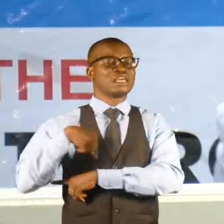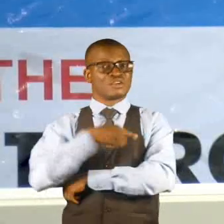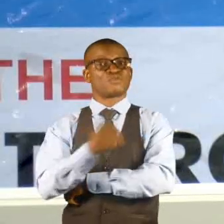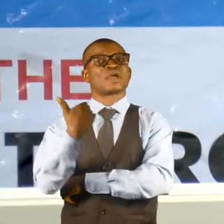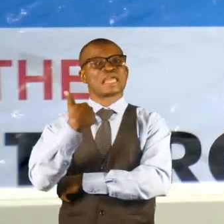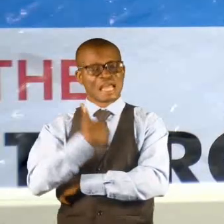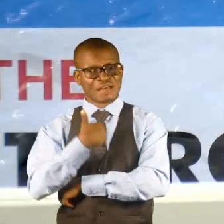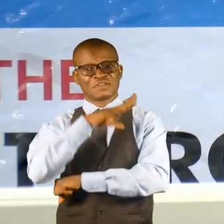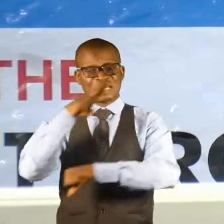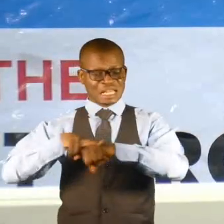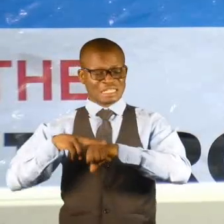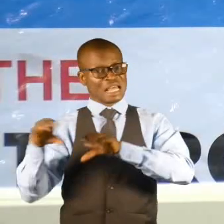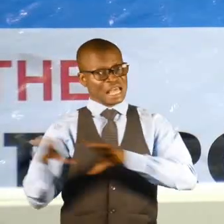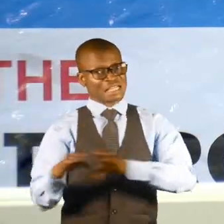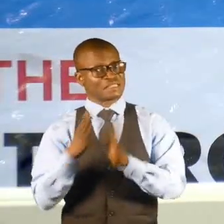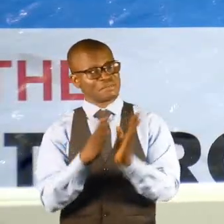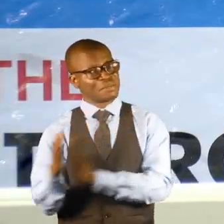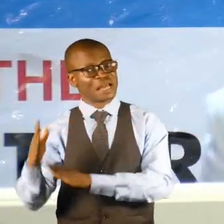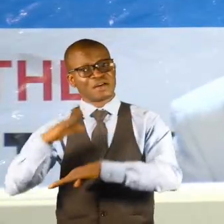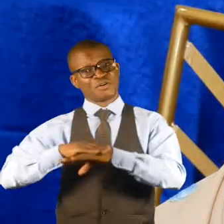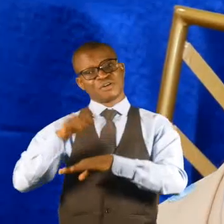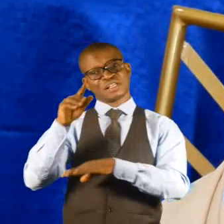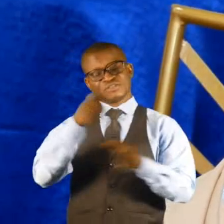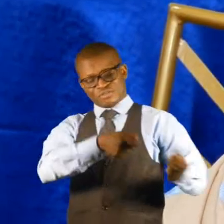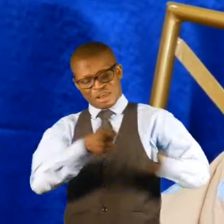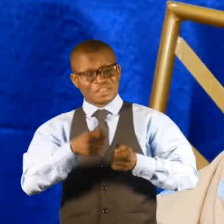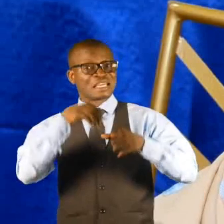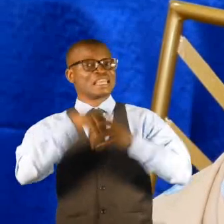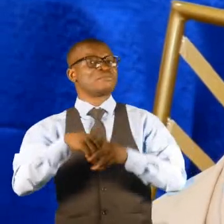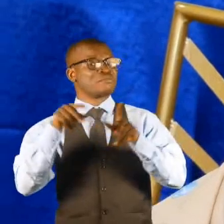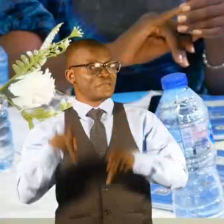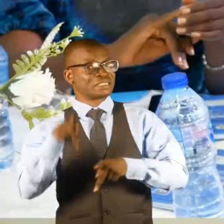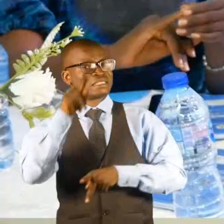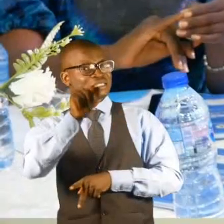today we have the National Action Plan on TIP,